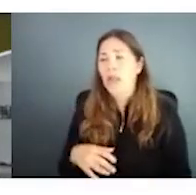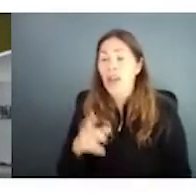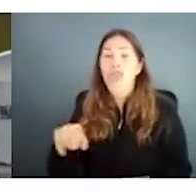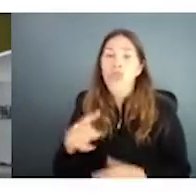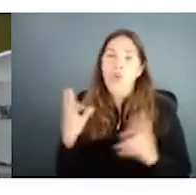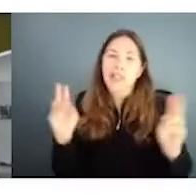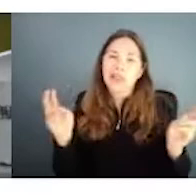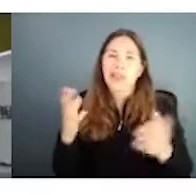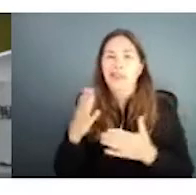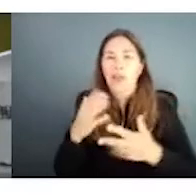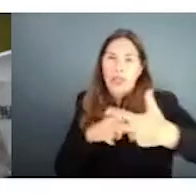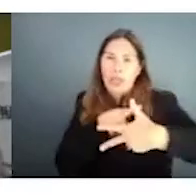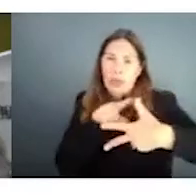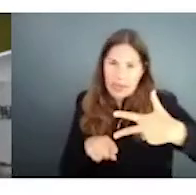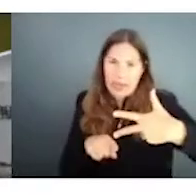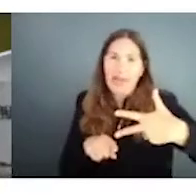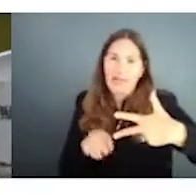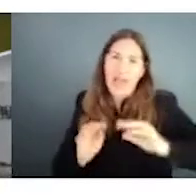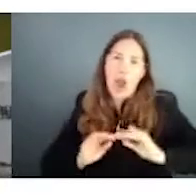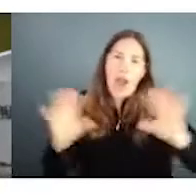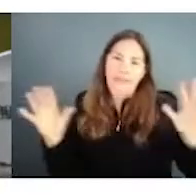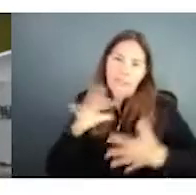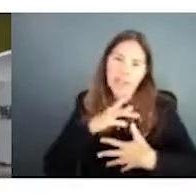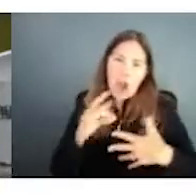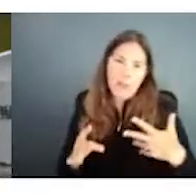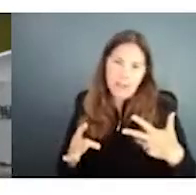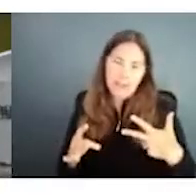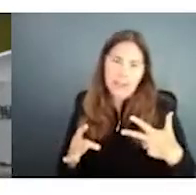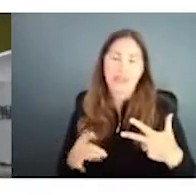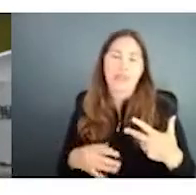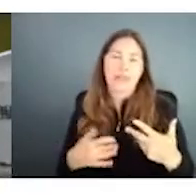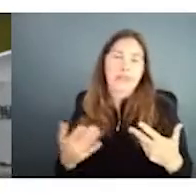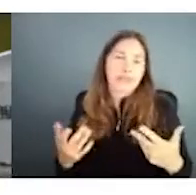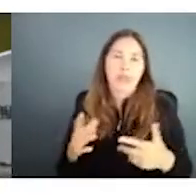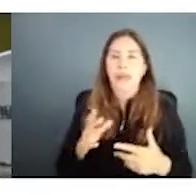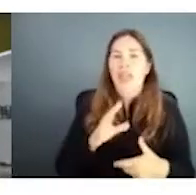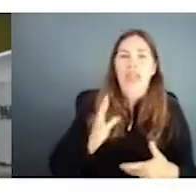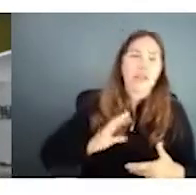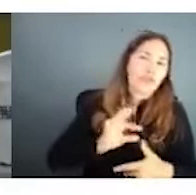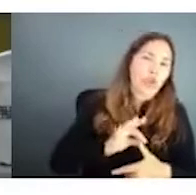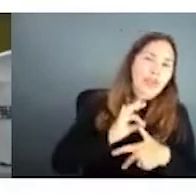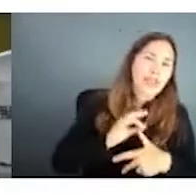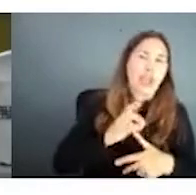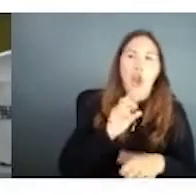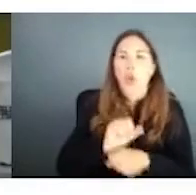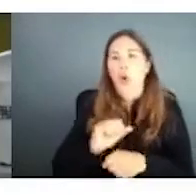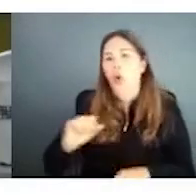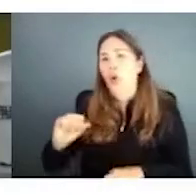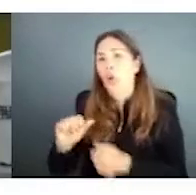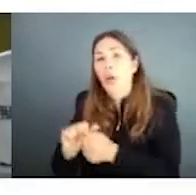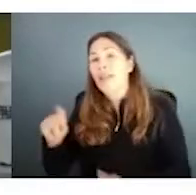of the three obvious options, right? Use the original one, work with Pearson for